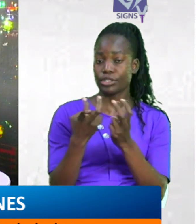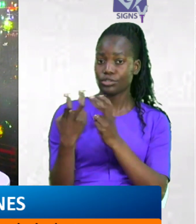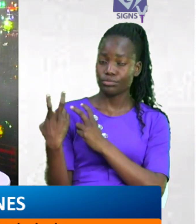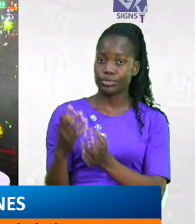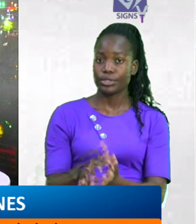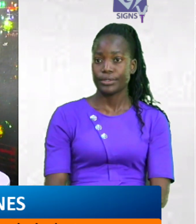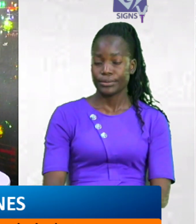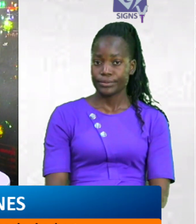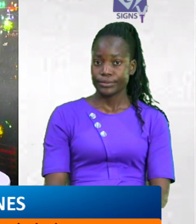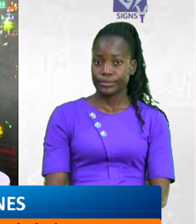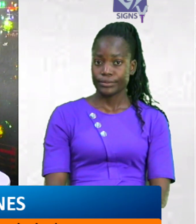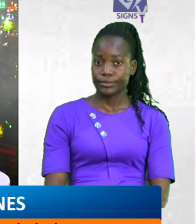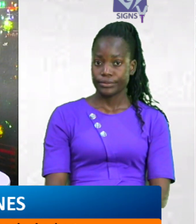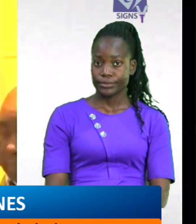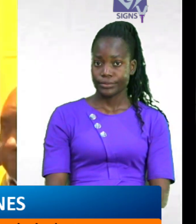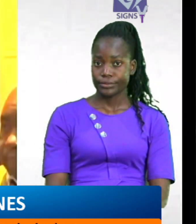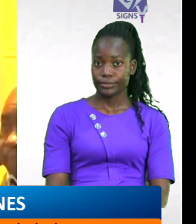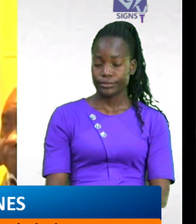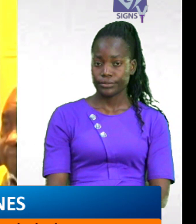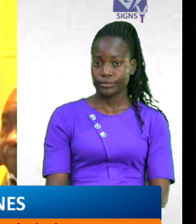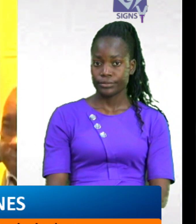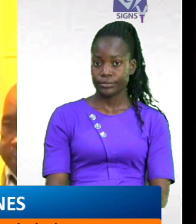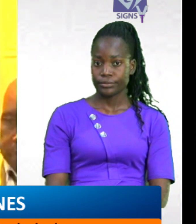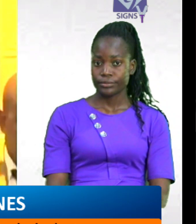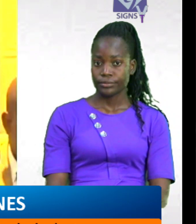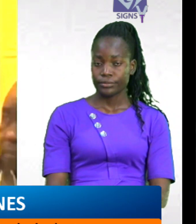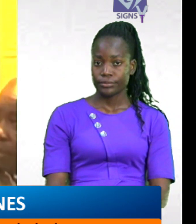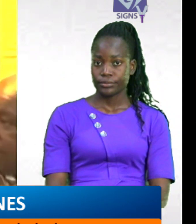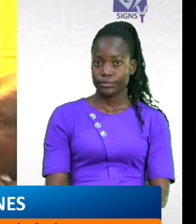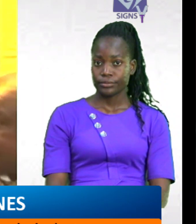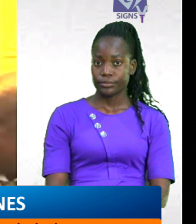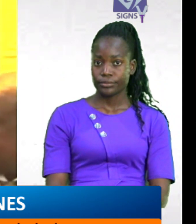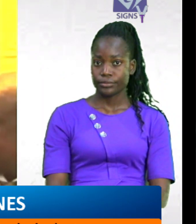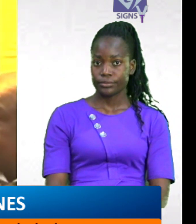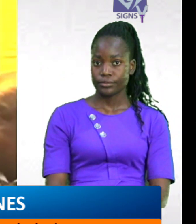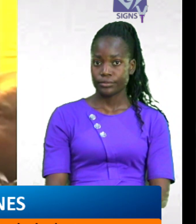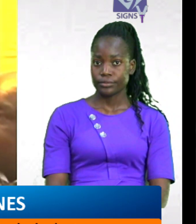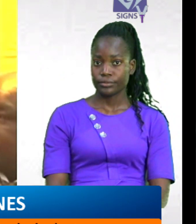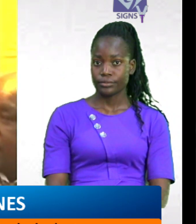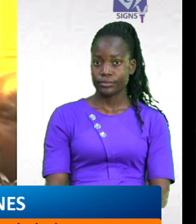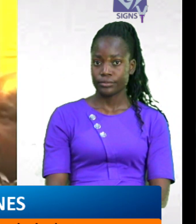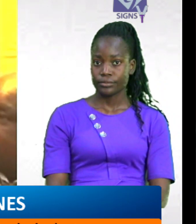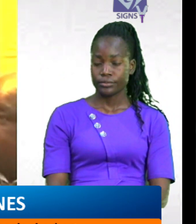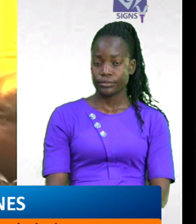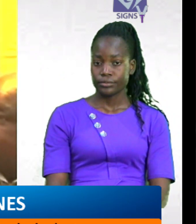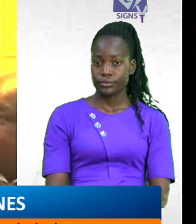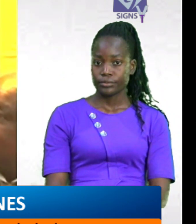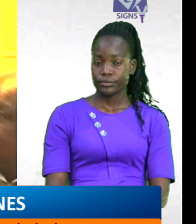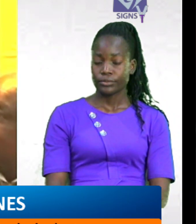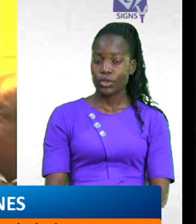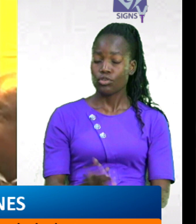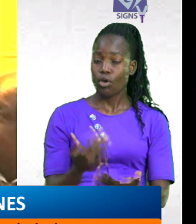to have Governor Nyaribo ousted from office on 9 grounds, including abuse of office. Here